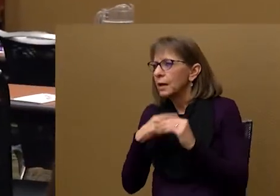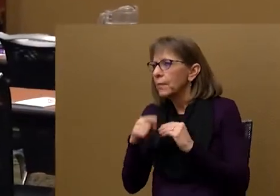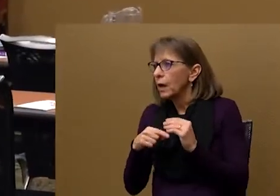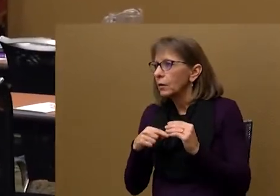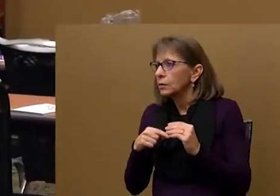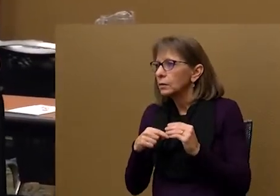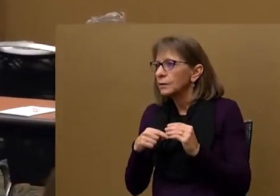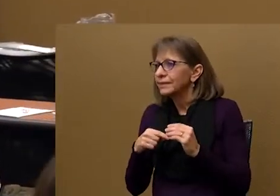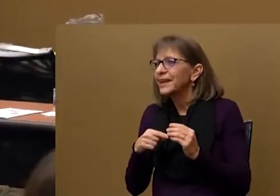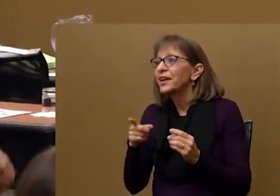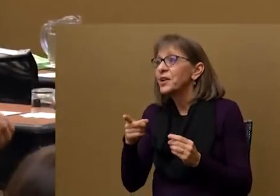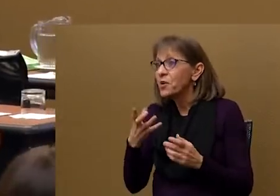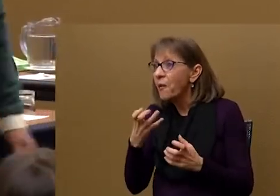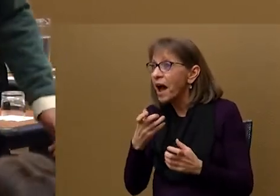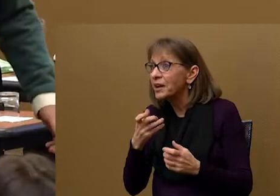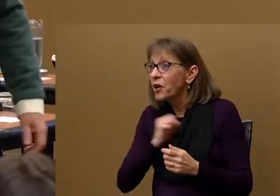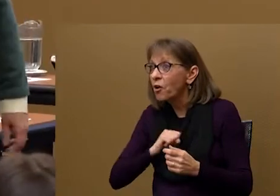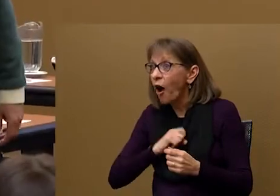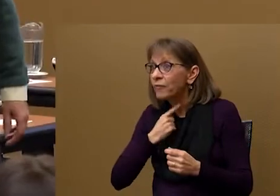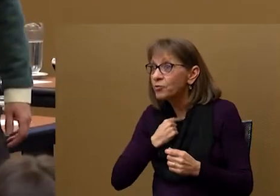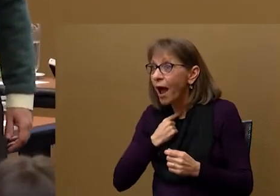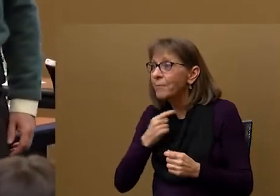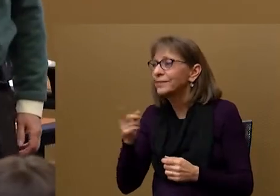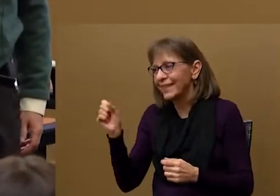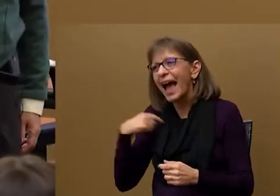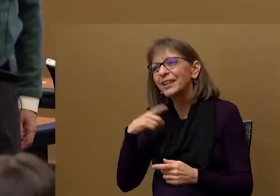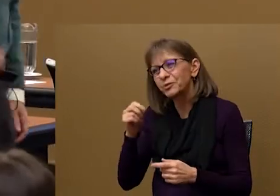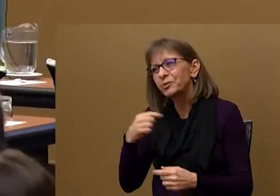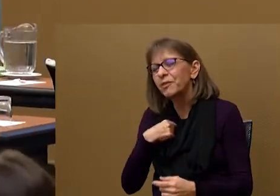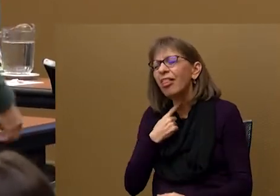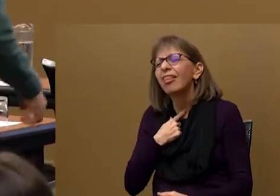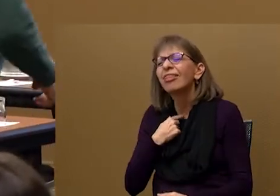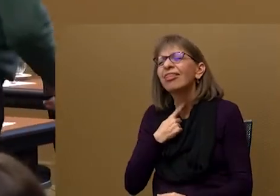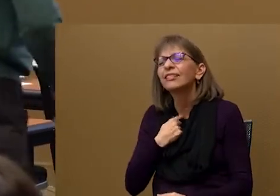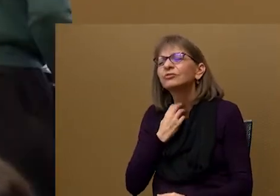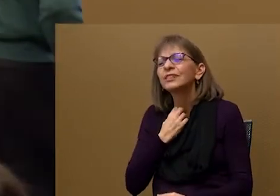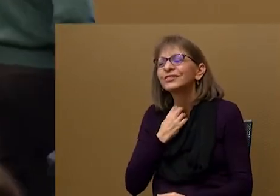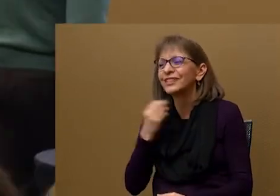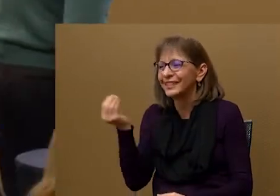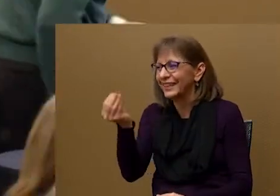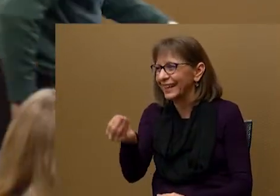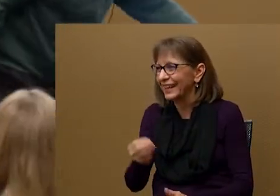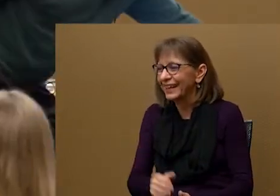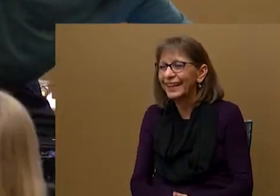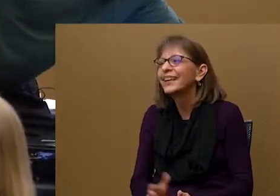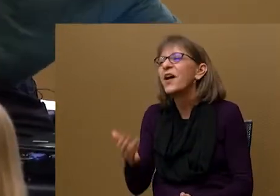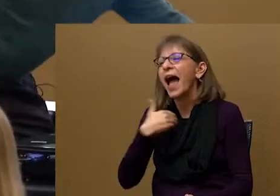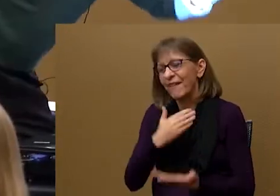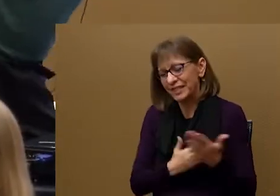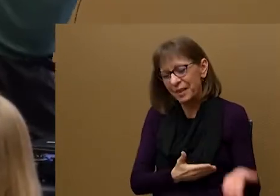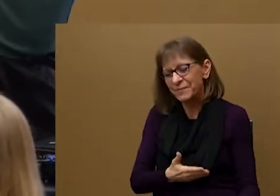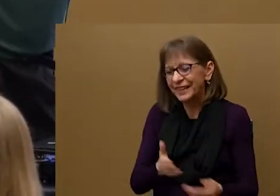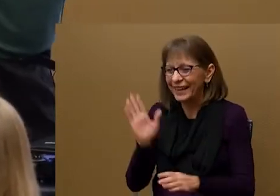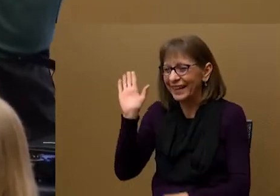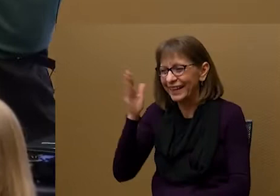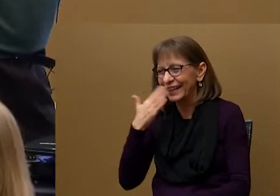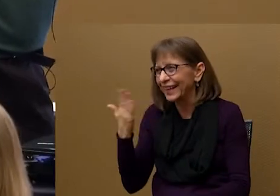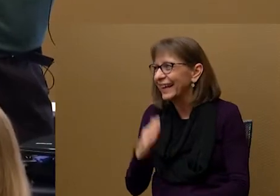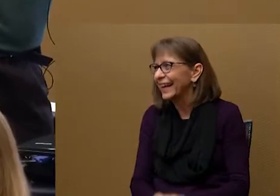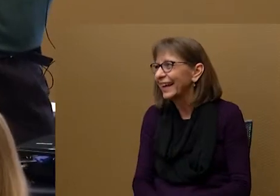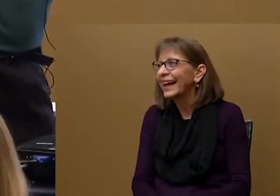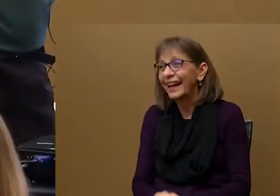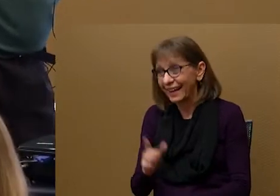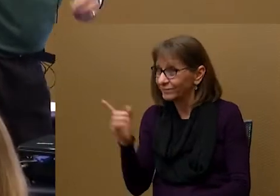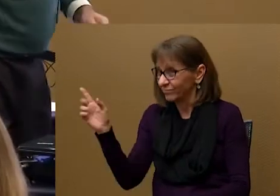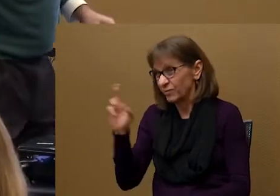I have a question about implant. You want a cough drop? I do, actually. No, I have a stash of my own. Oh, you want? Thank you. I